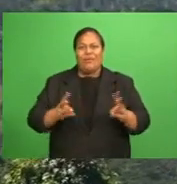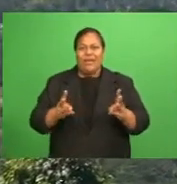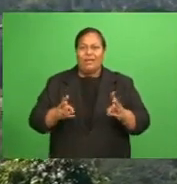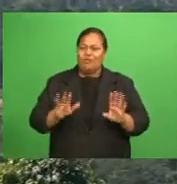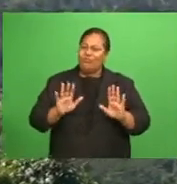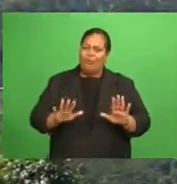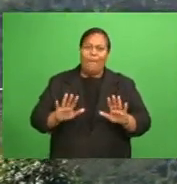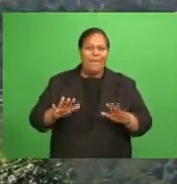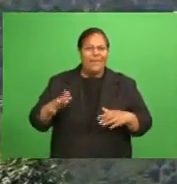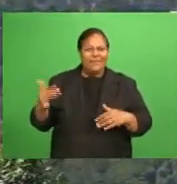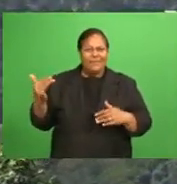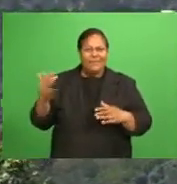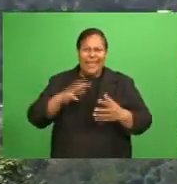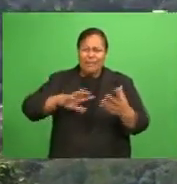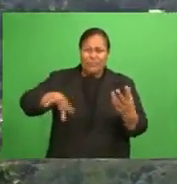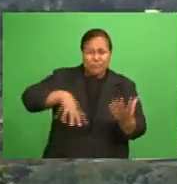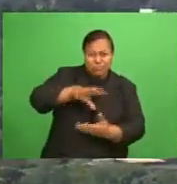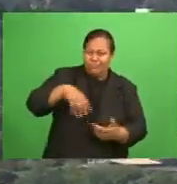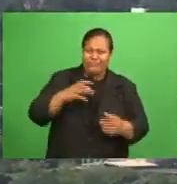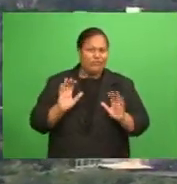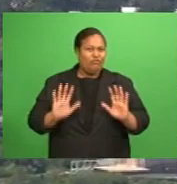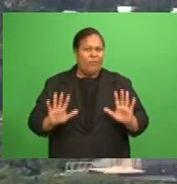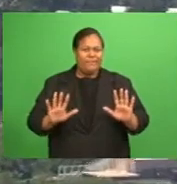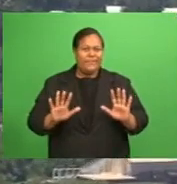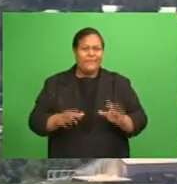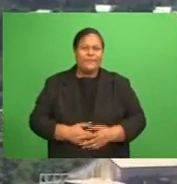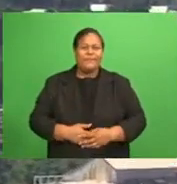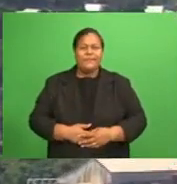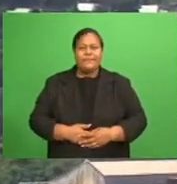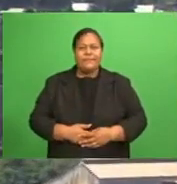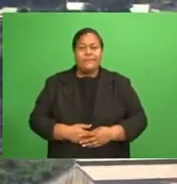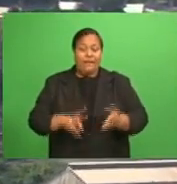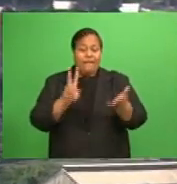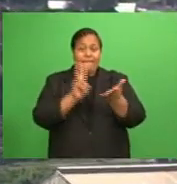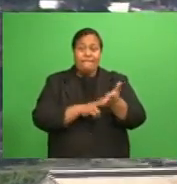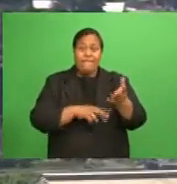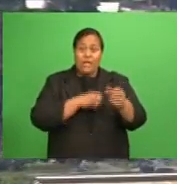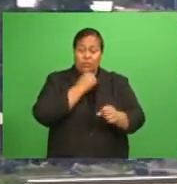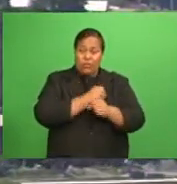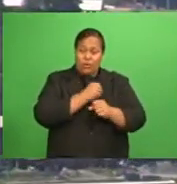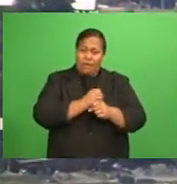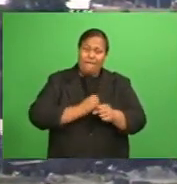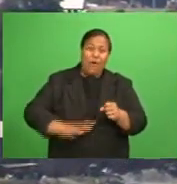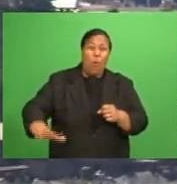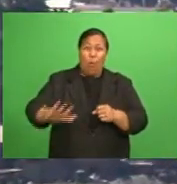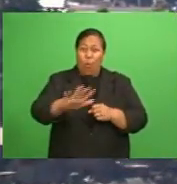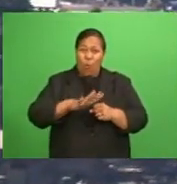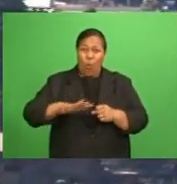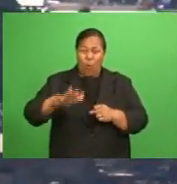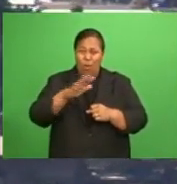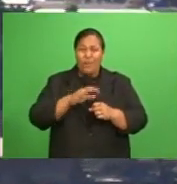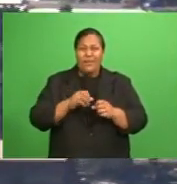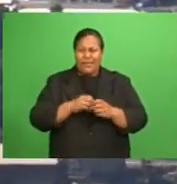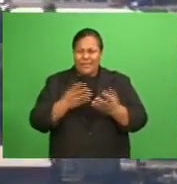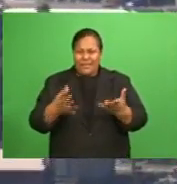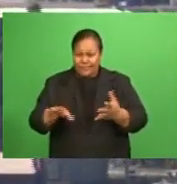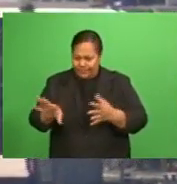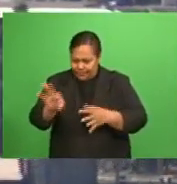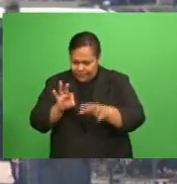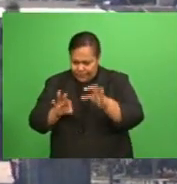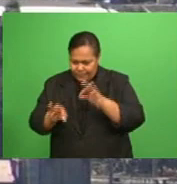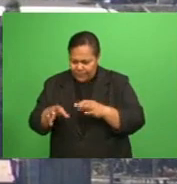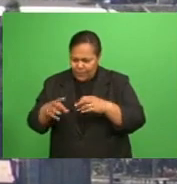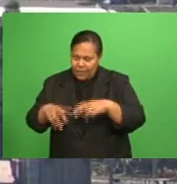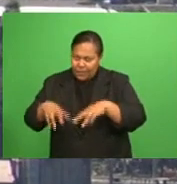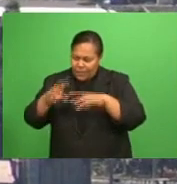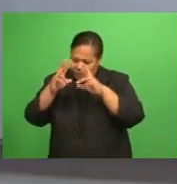hazards. So Vatakola, for all the samples, they are analyzed, and then the